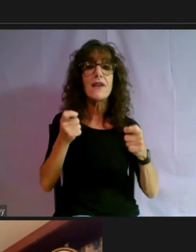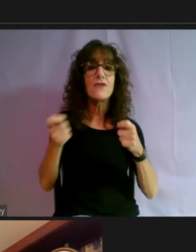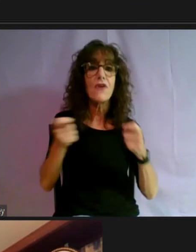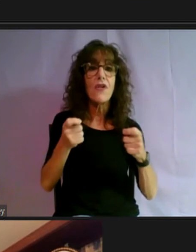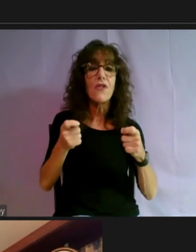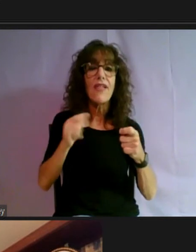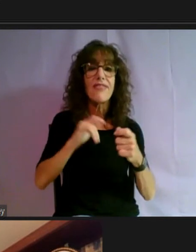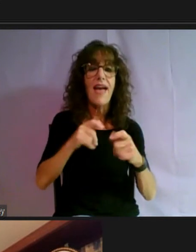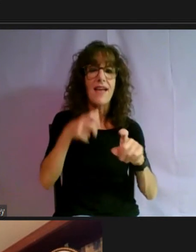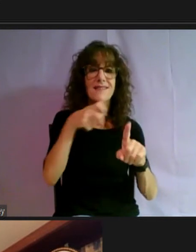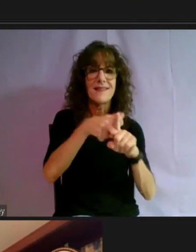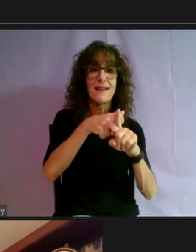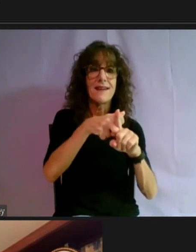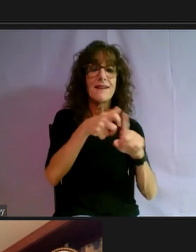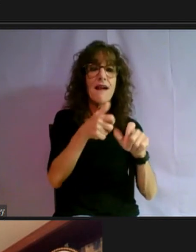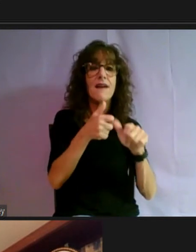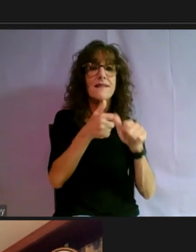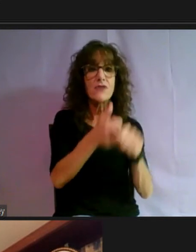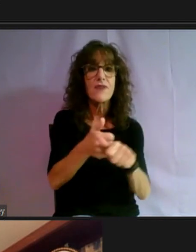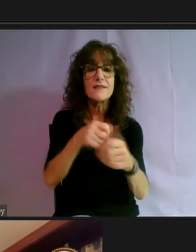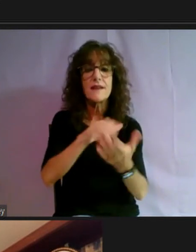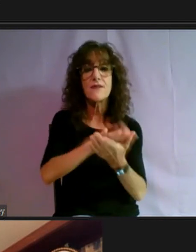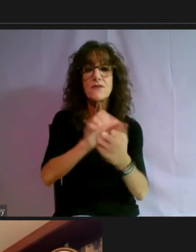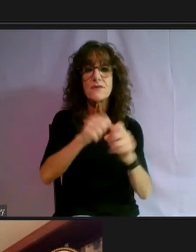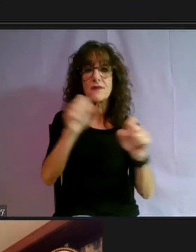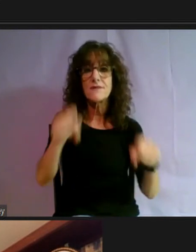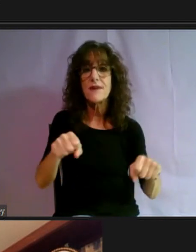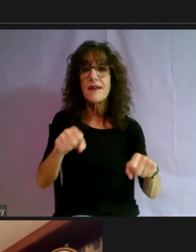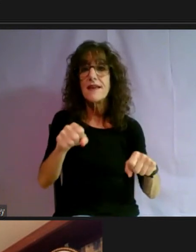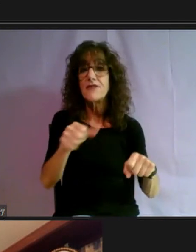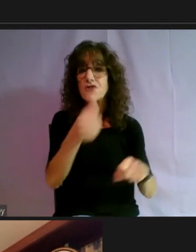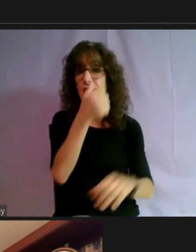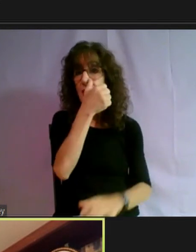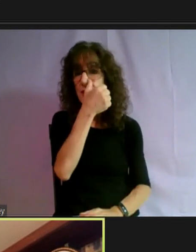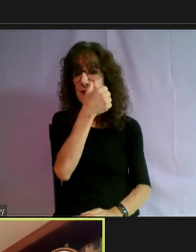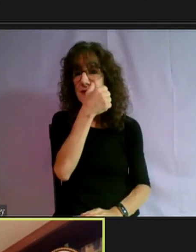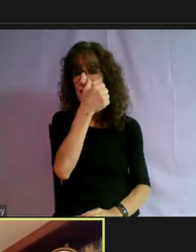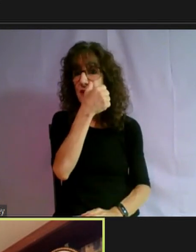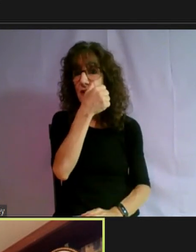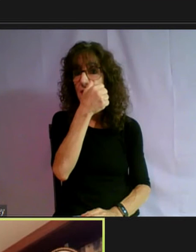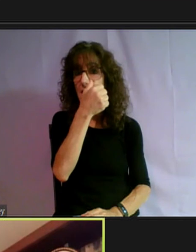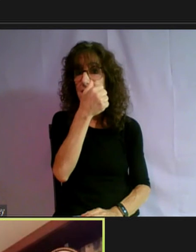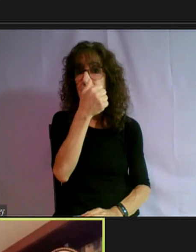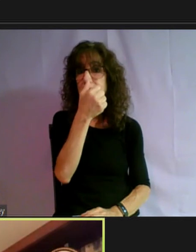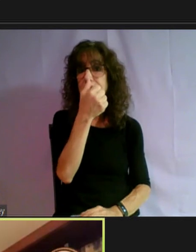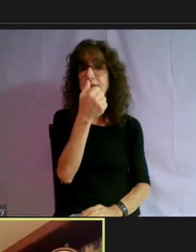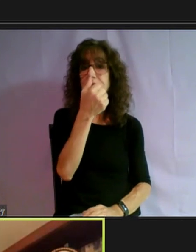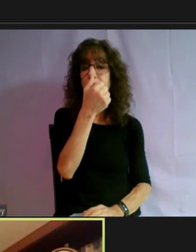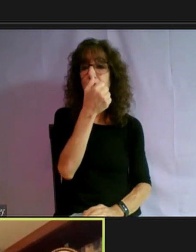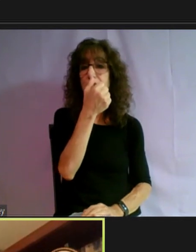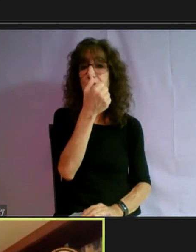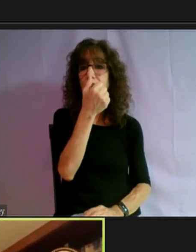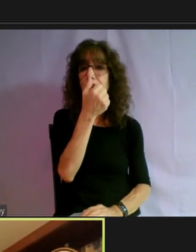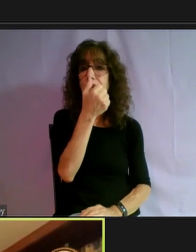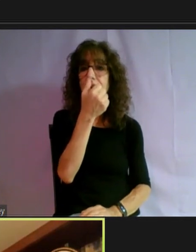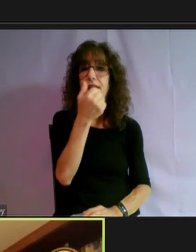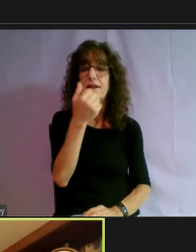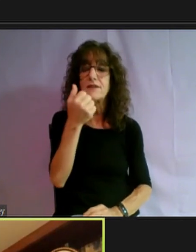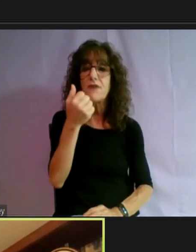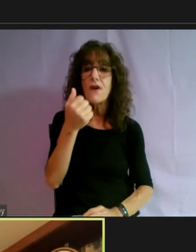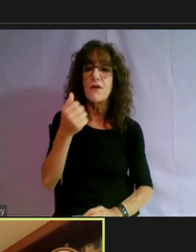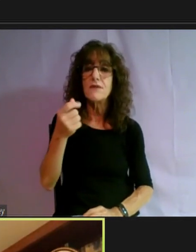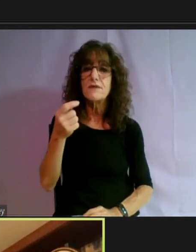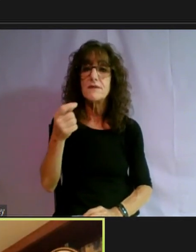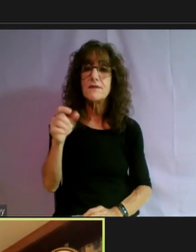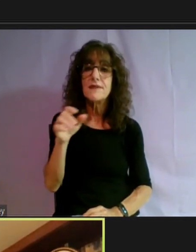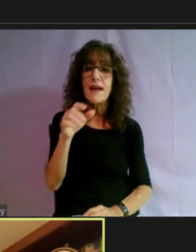handling the contact tracing in the school system. Um, I know that I saw a question